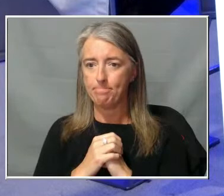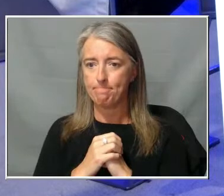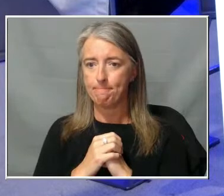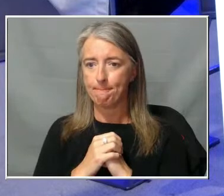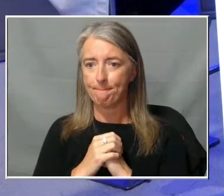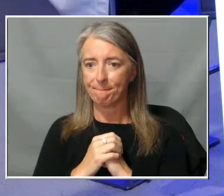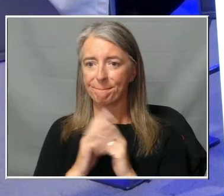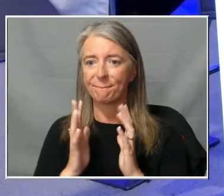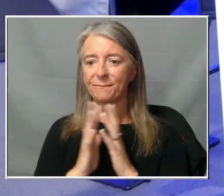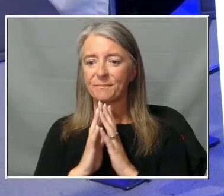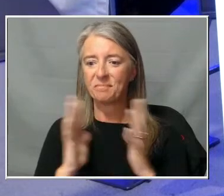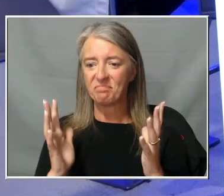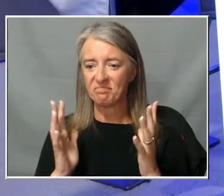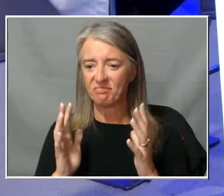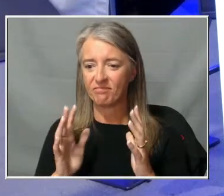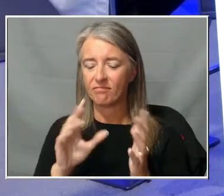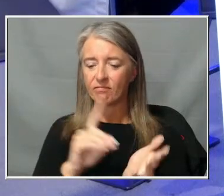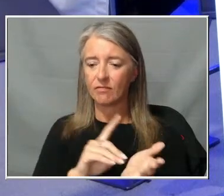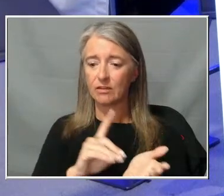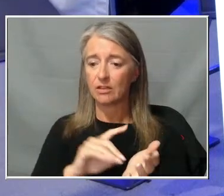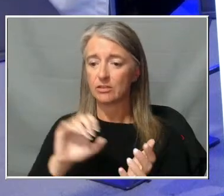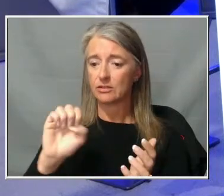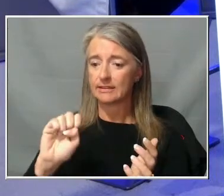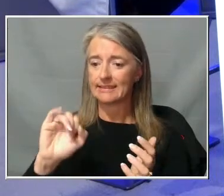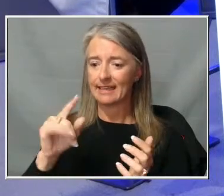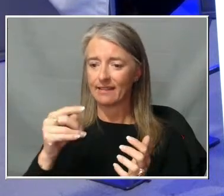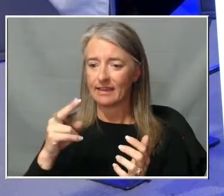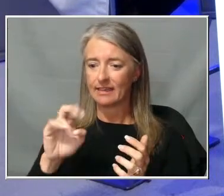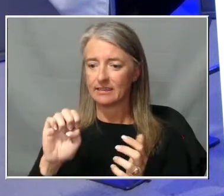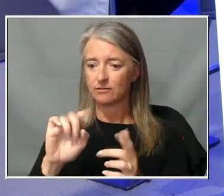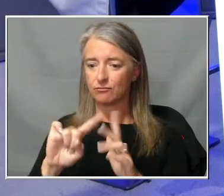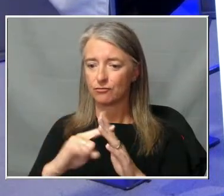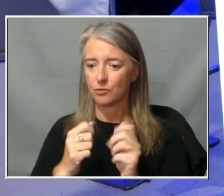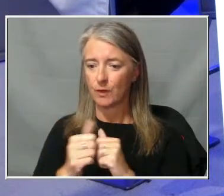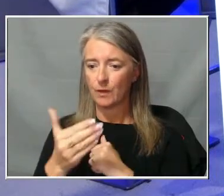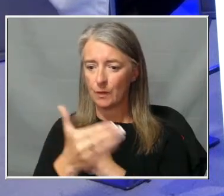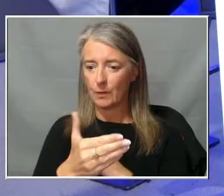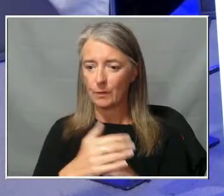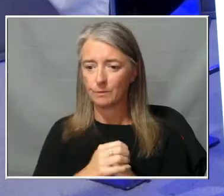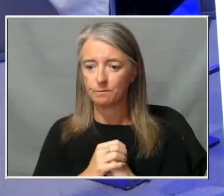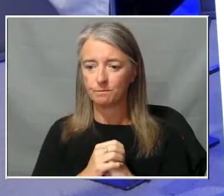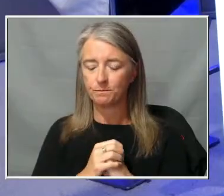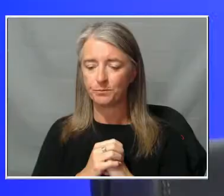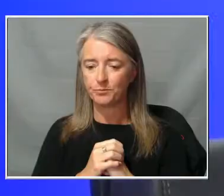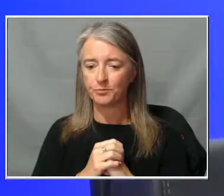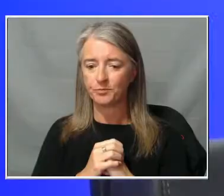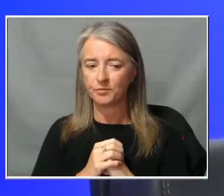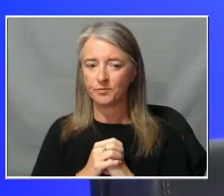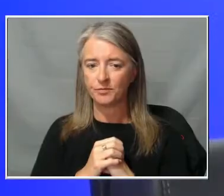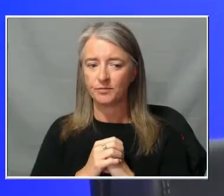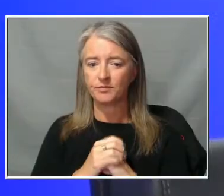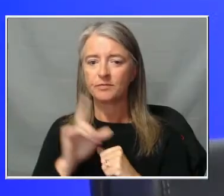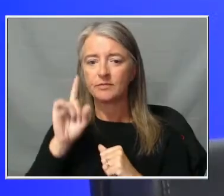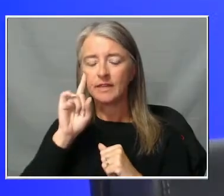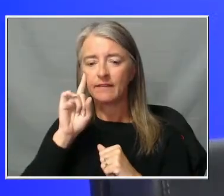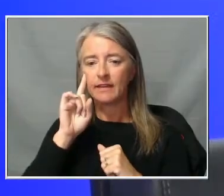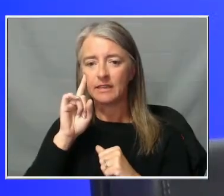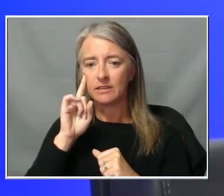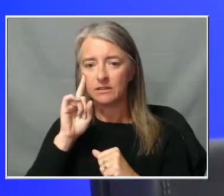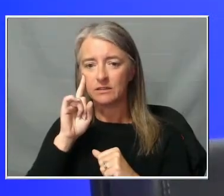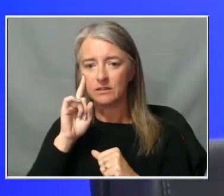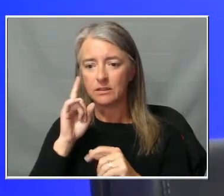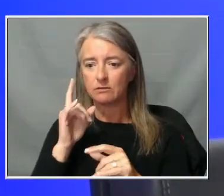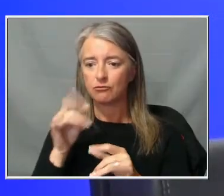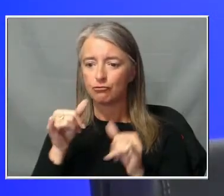lot of them, but Dr. Sethi, I'll start with you. What do you want today's main takeaway to be for our audience? I think drink as little as you